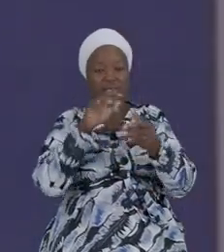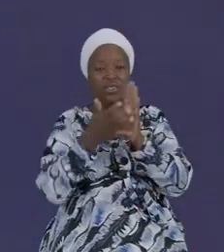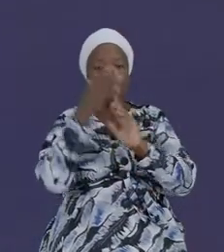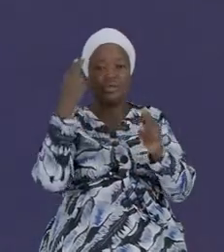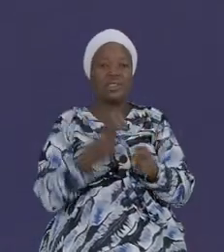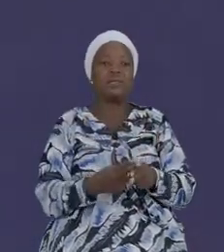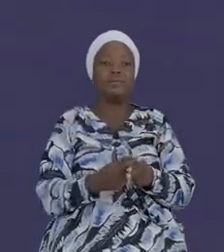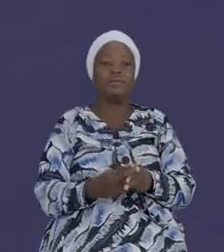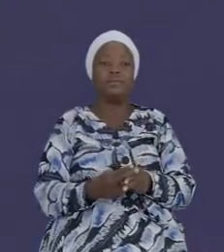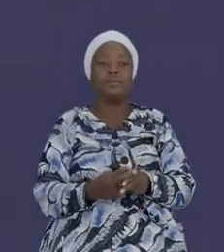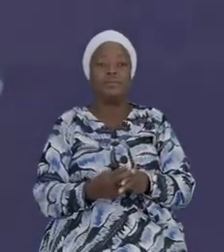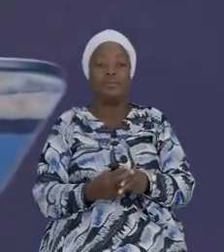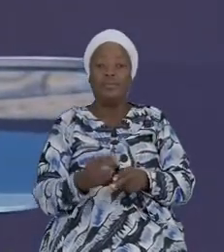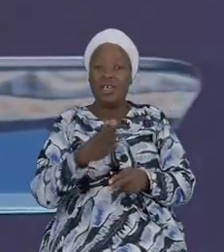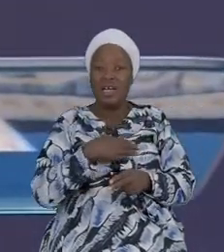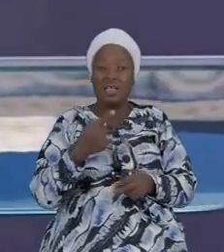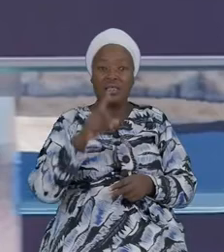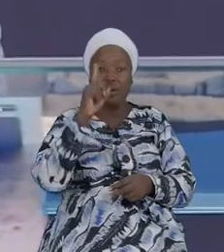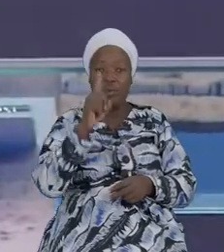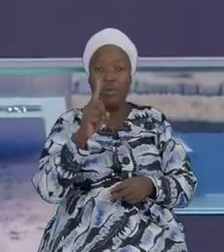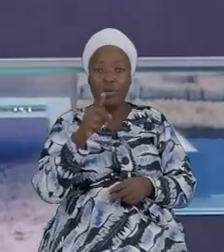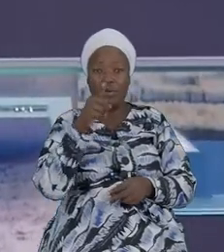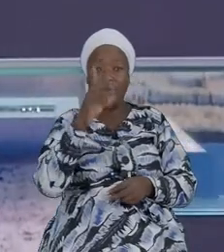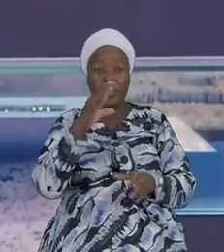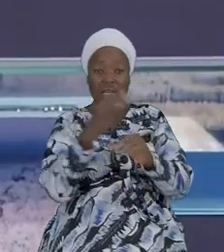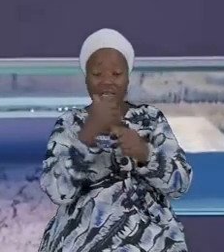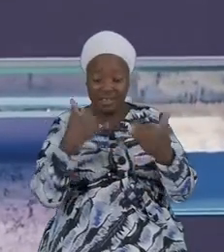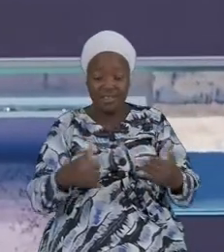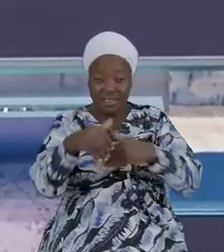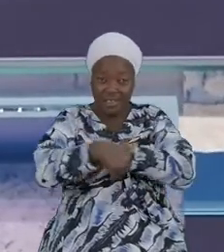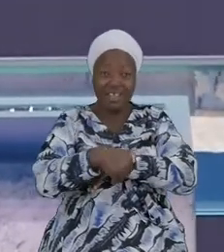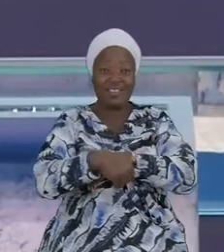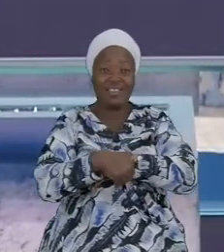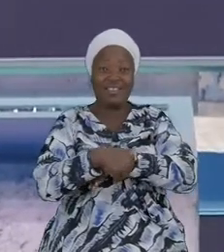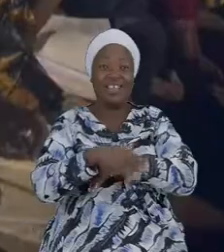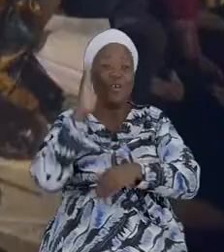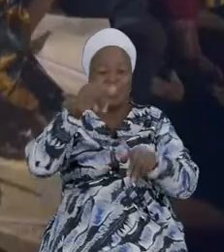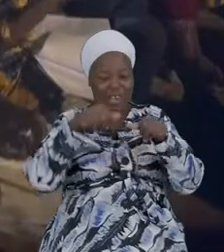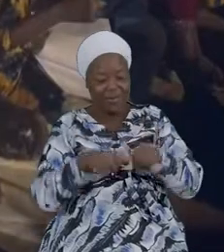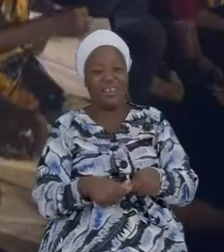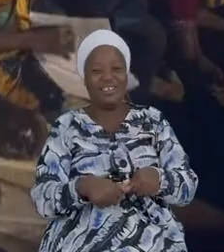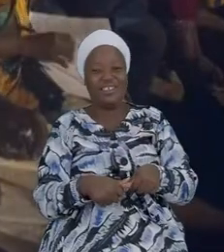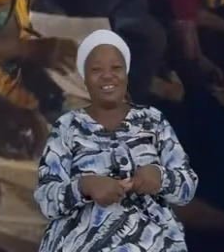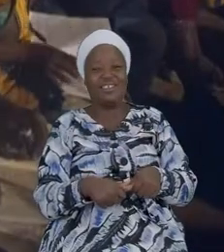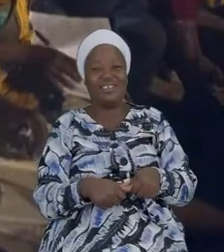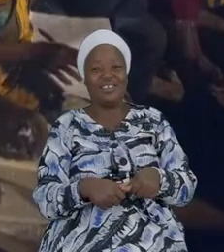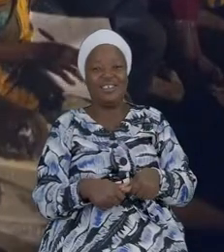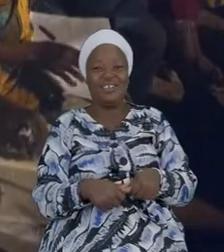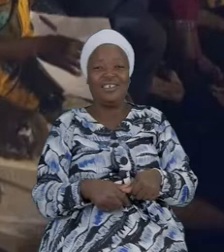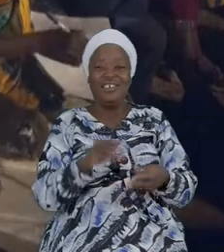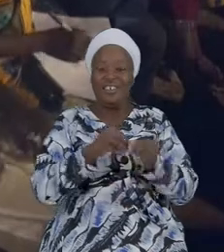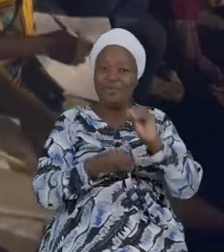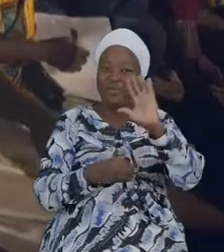name. And the one you are going to get tonight will abide.